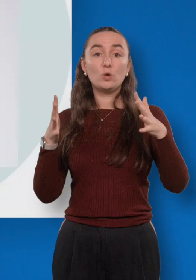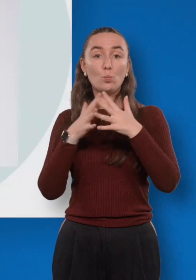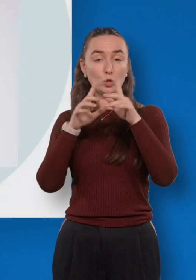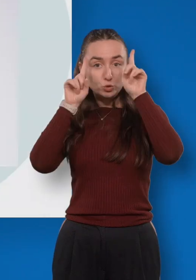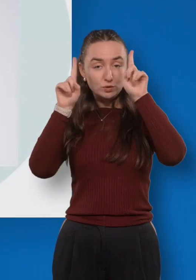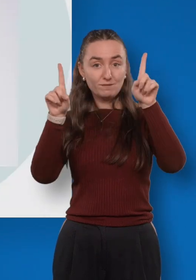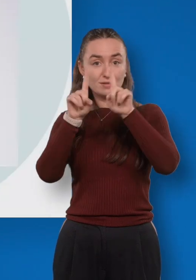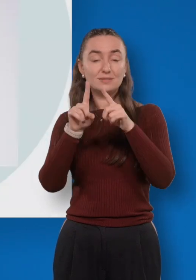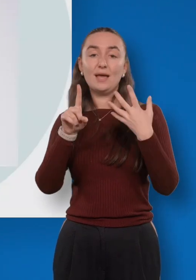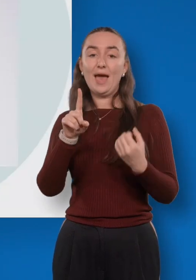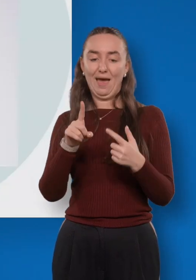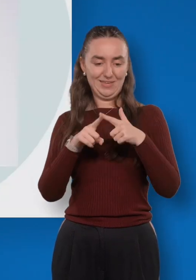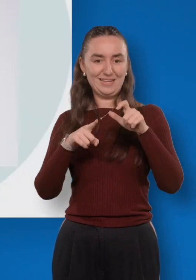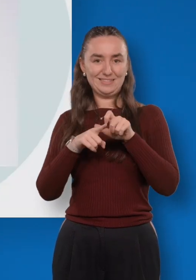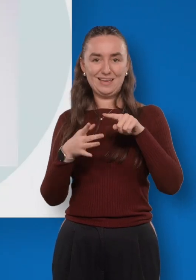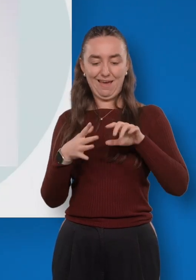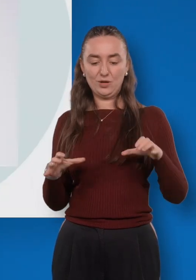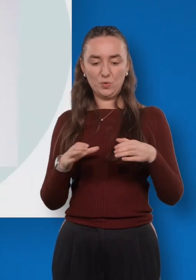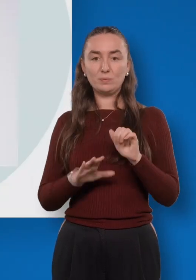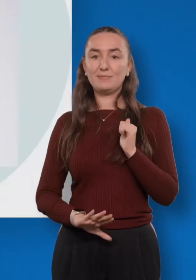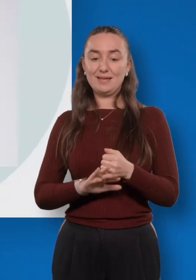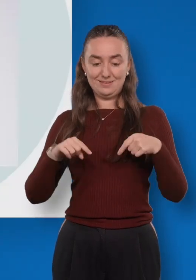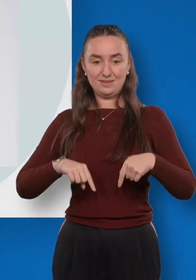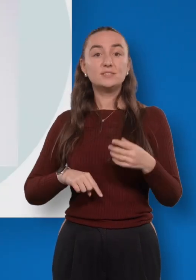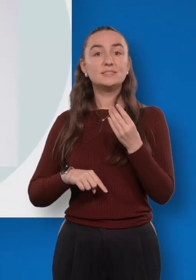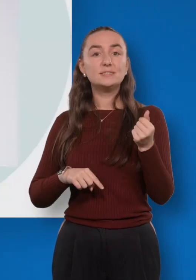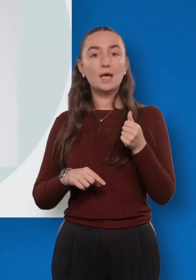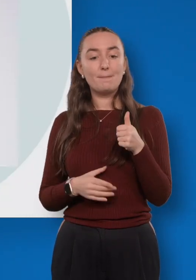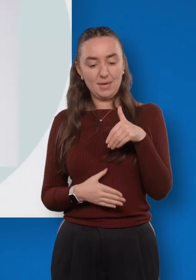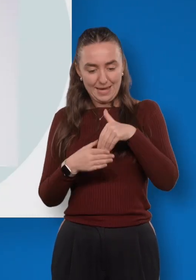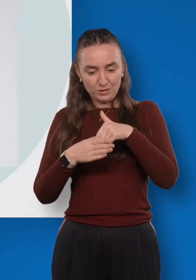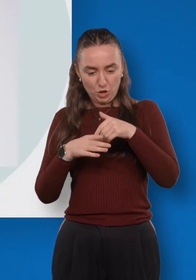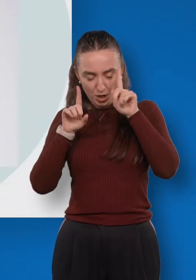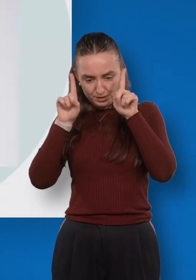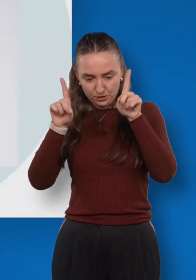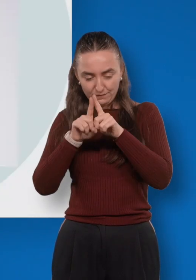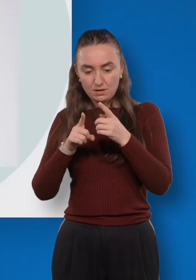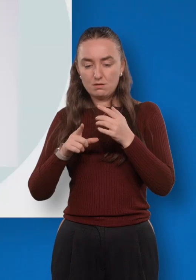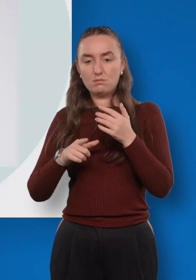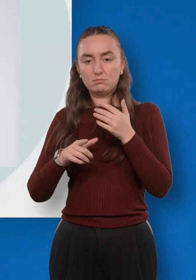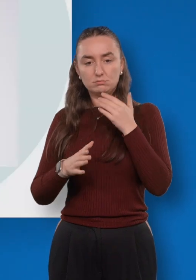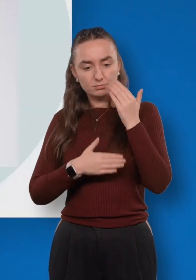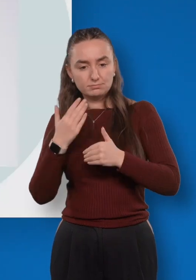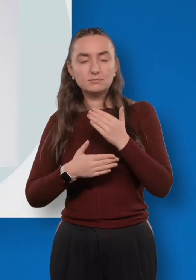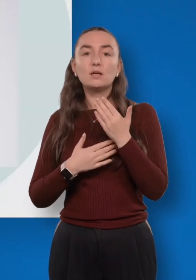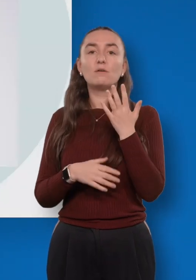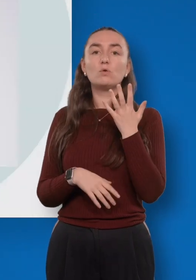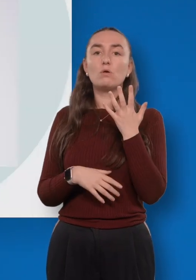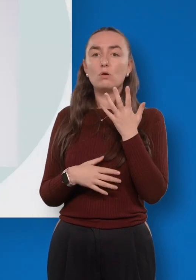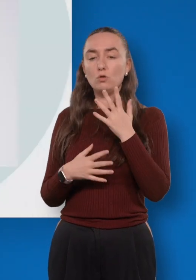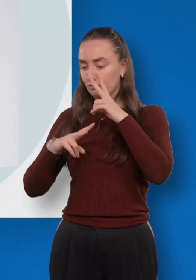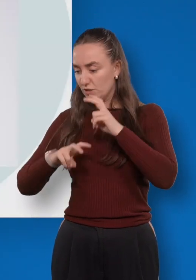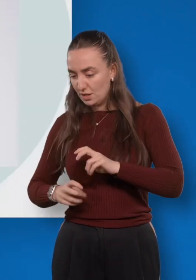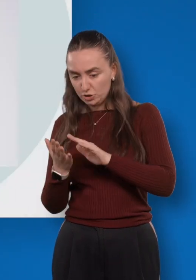Caucus primarily, some of the internal grants that are being run. So we have a research culture enhancement fund that people can